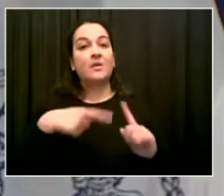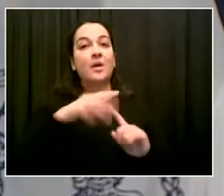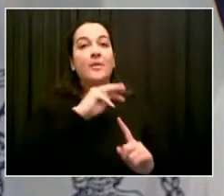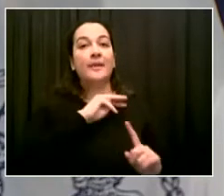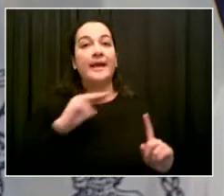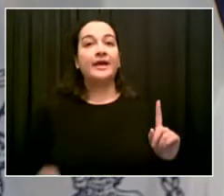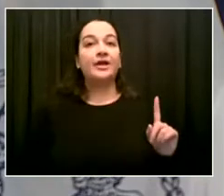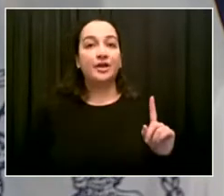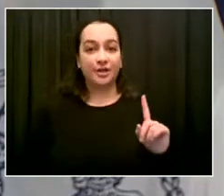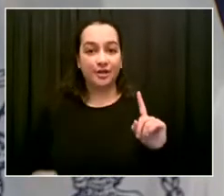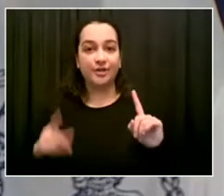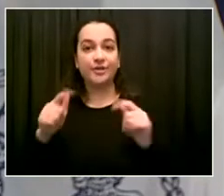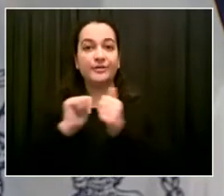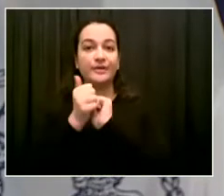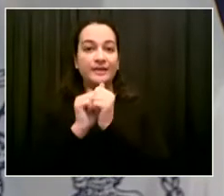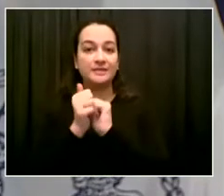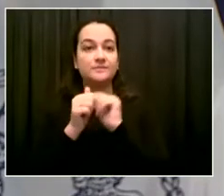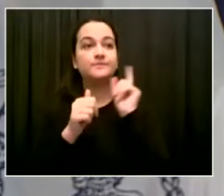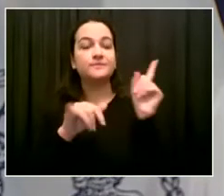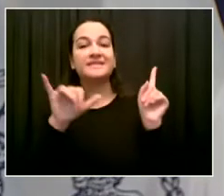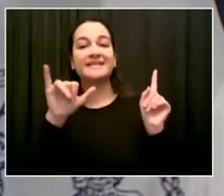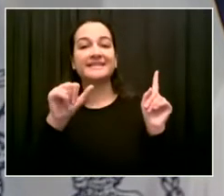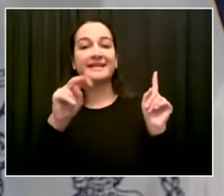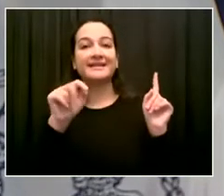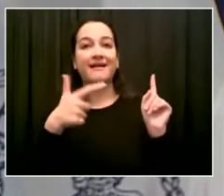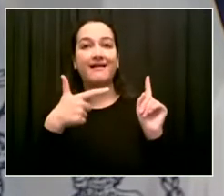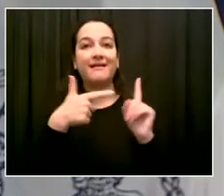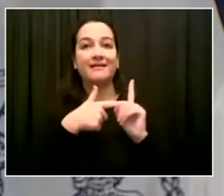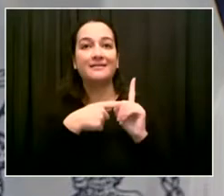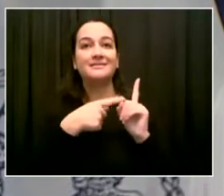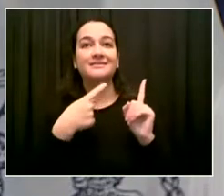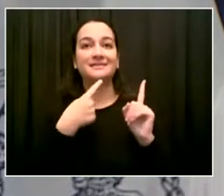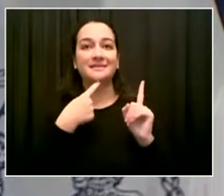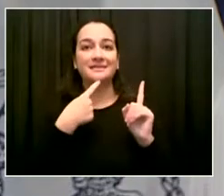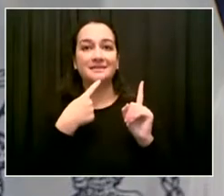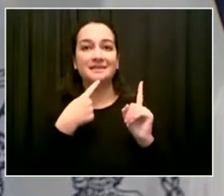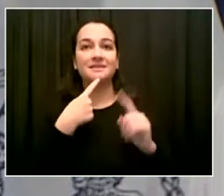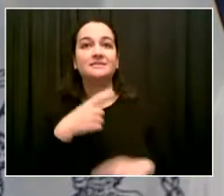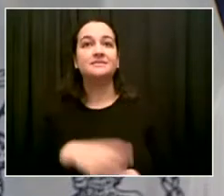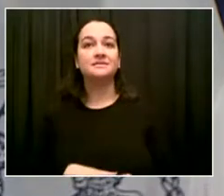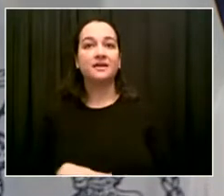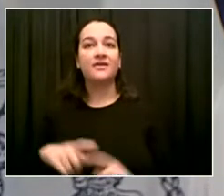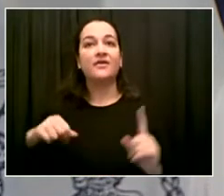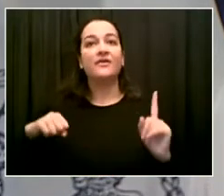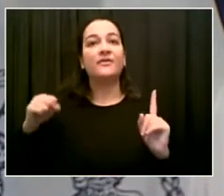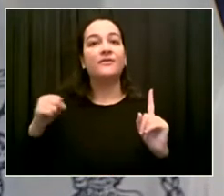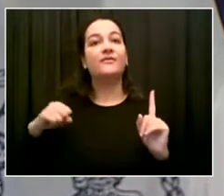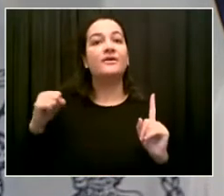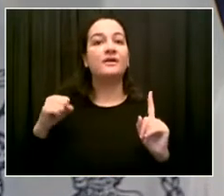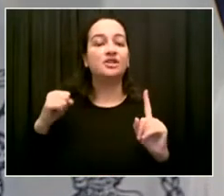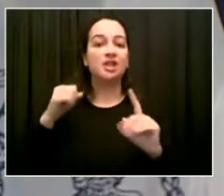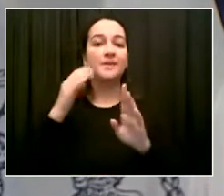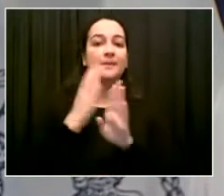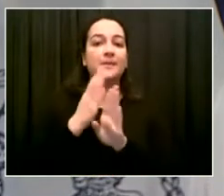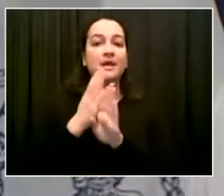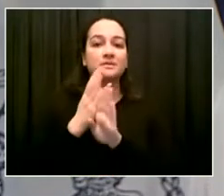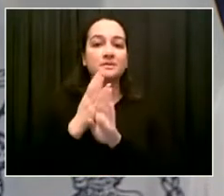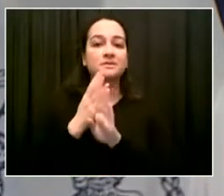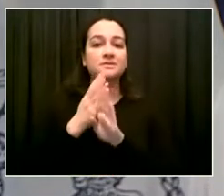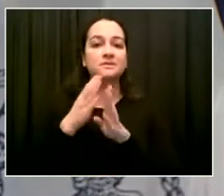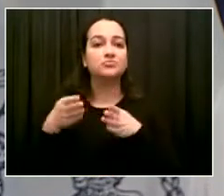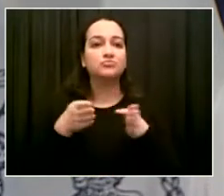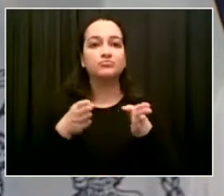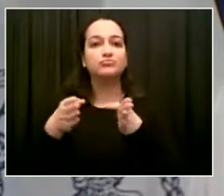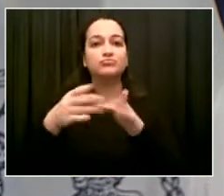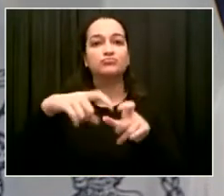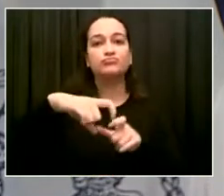Flushing busway, which was a particularly weird comment because he has previously praised your 14th Street busway. So I'm